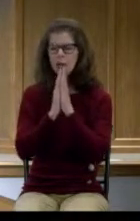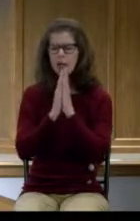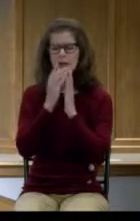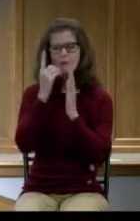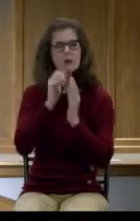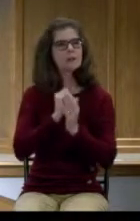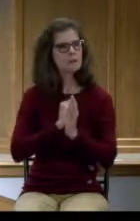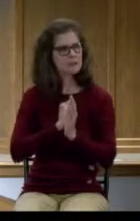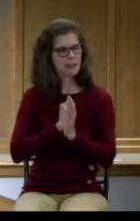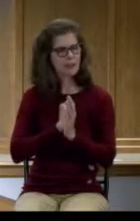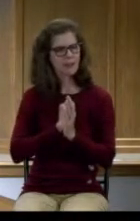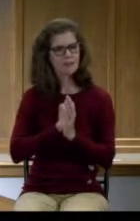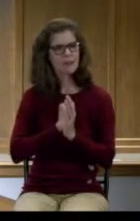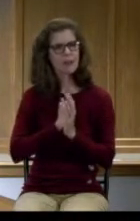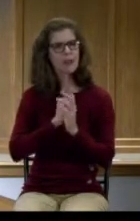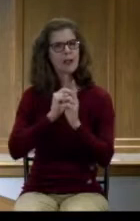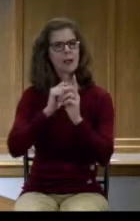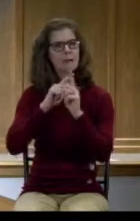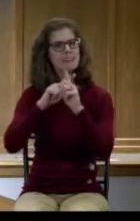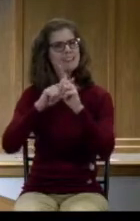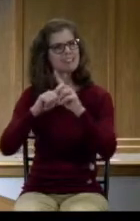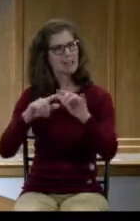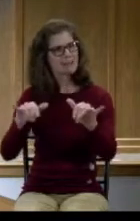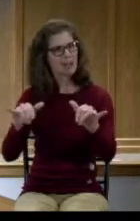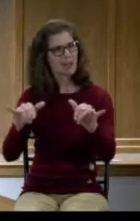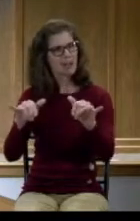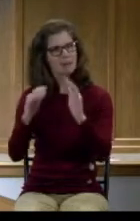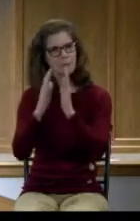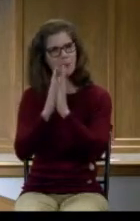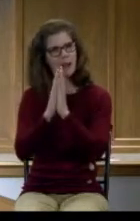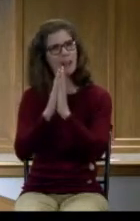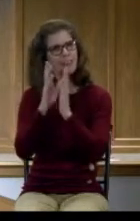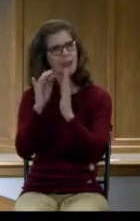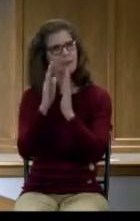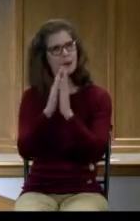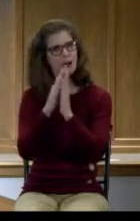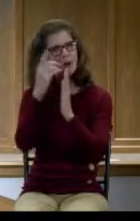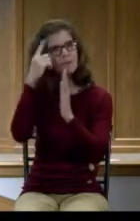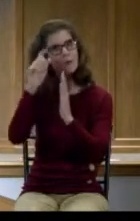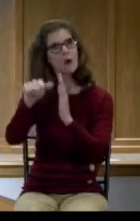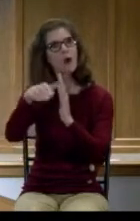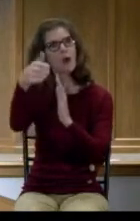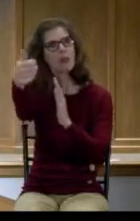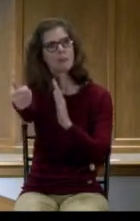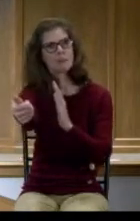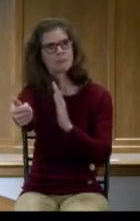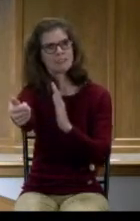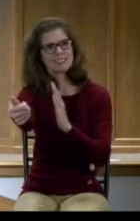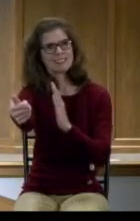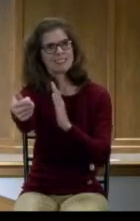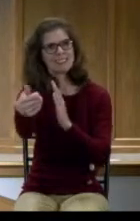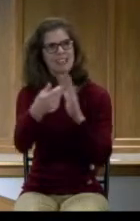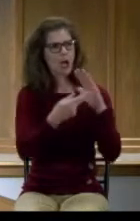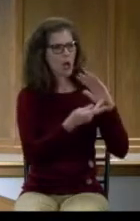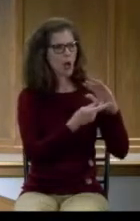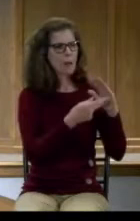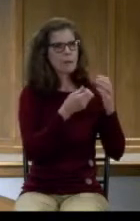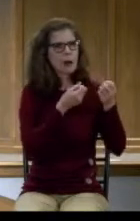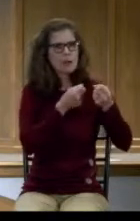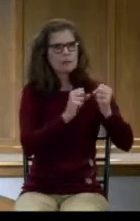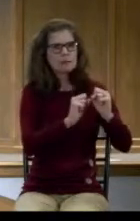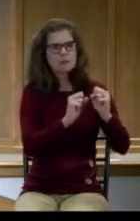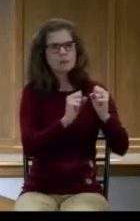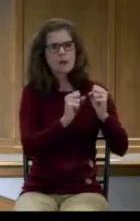for somebody else. That's what Paul's trying to do here. He is trying to unlock the spiritual potential of the people he loves the